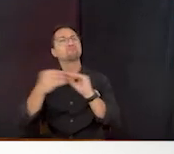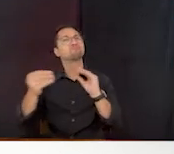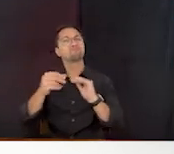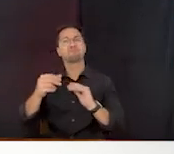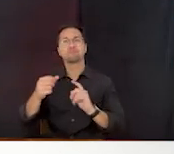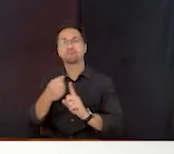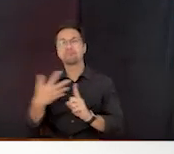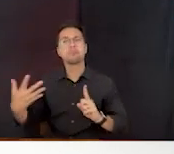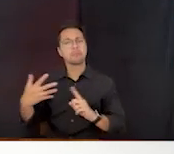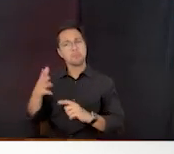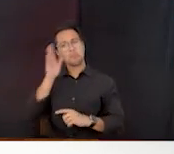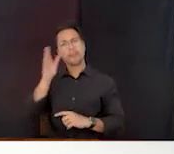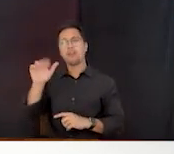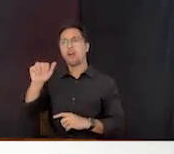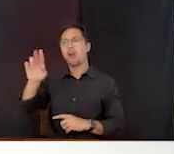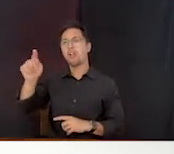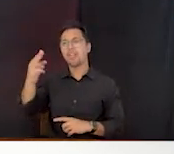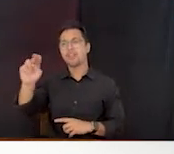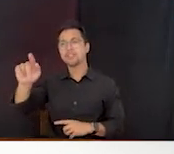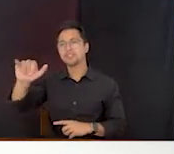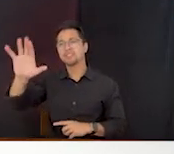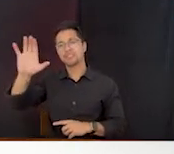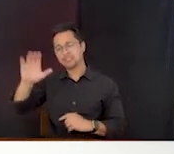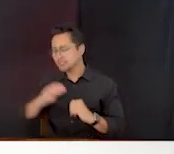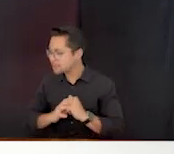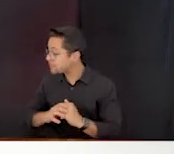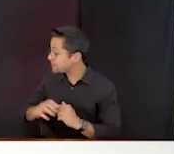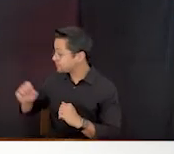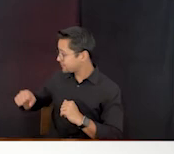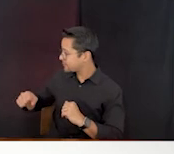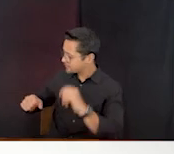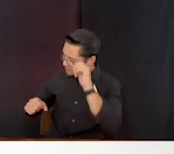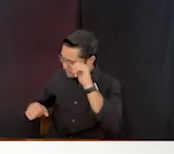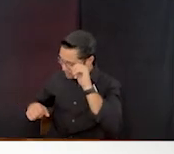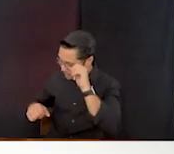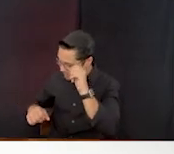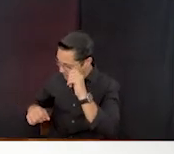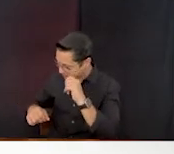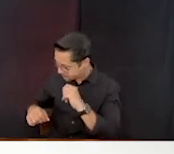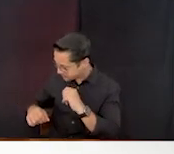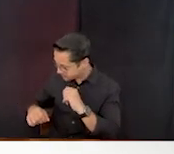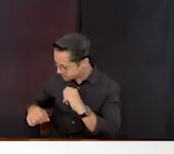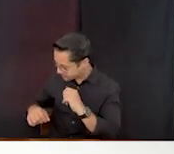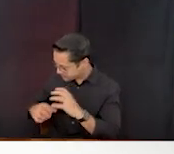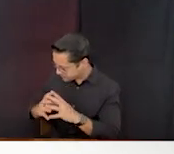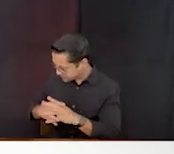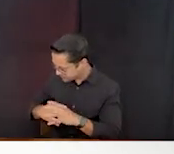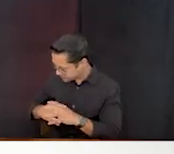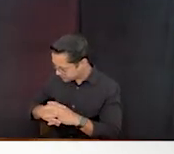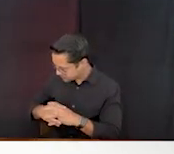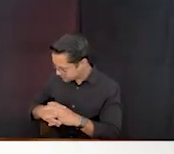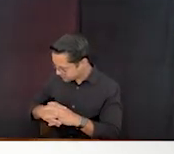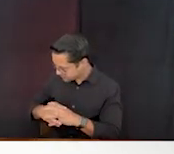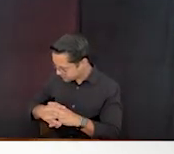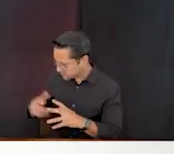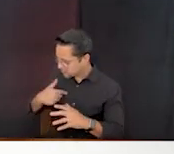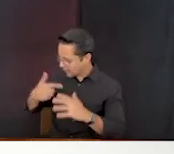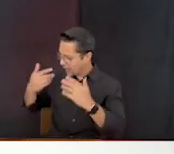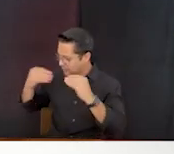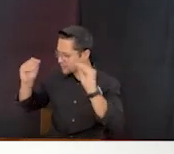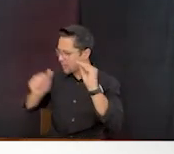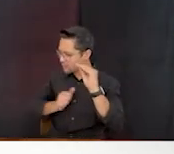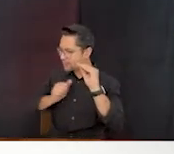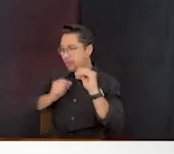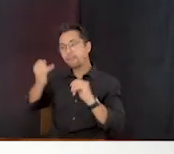So. I could say something about it too. I mean, you know, I only sell my, I'm only, I sell myself when I